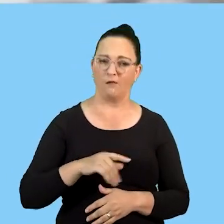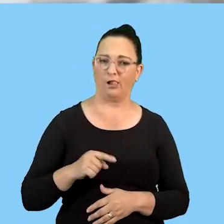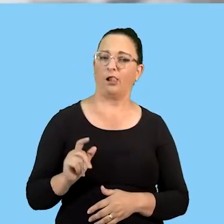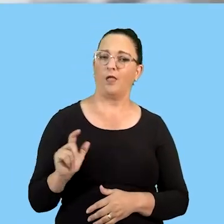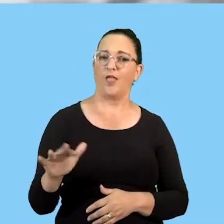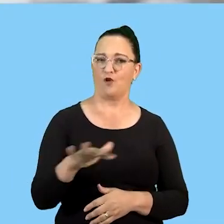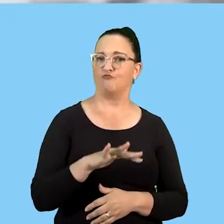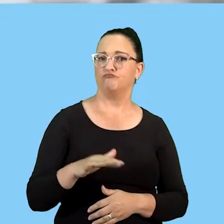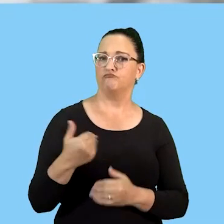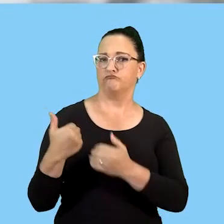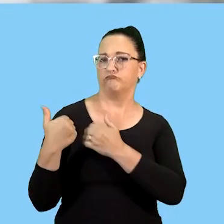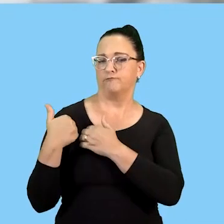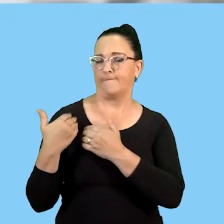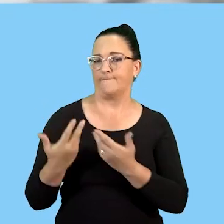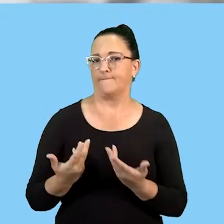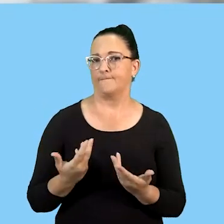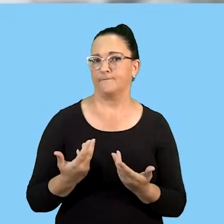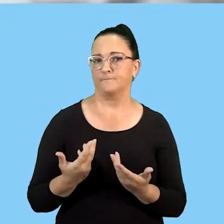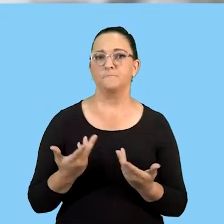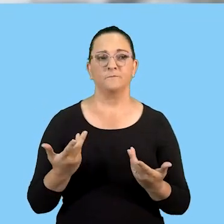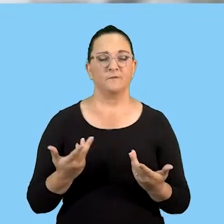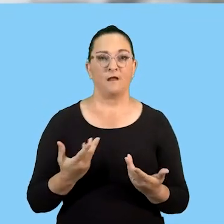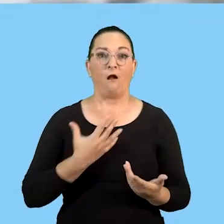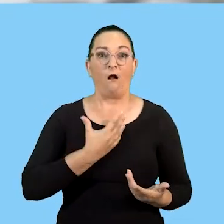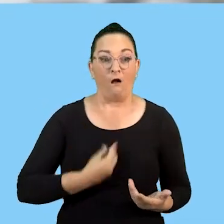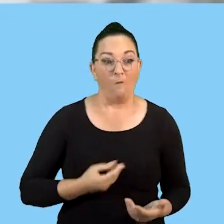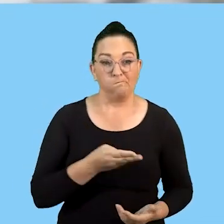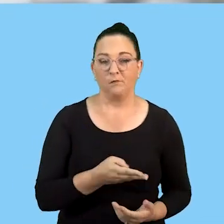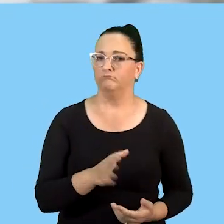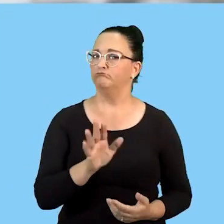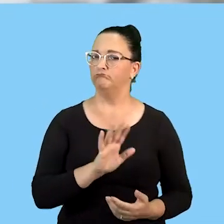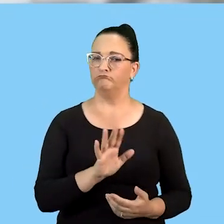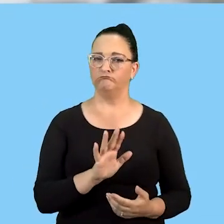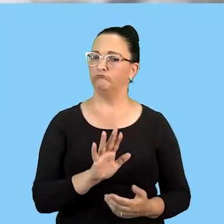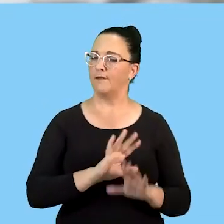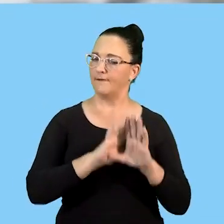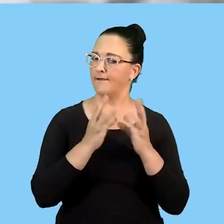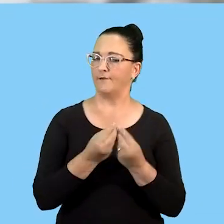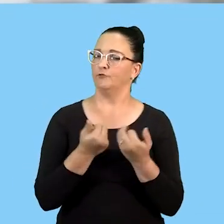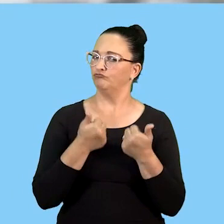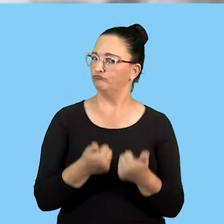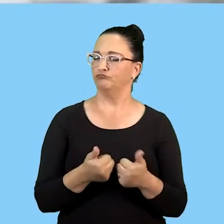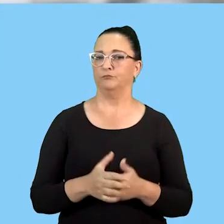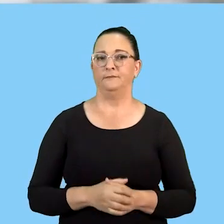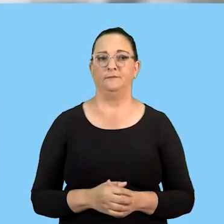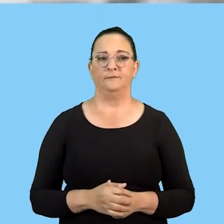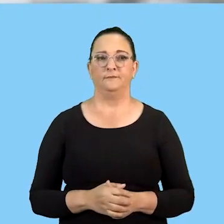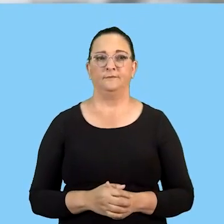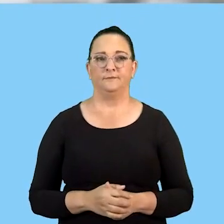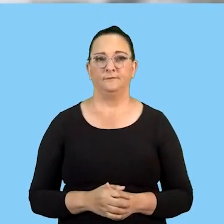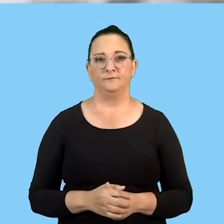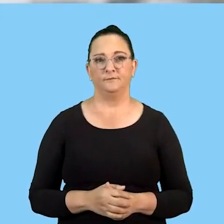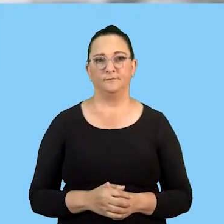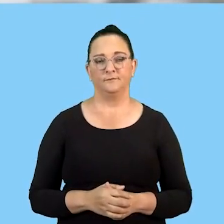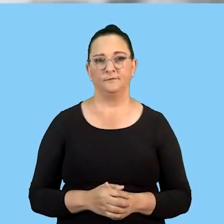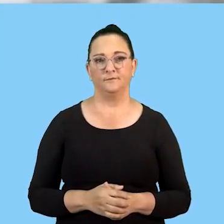at is safe, and you are not, or you are free from harm and other factors. It is